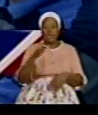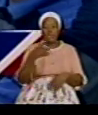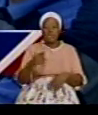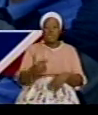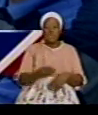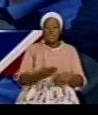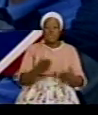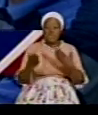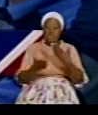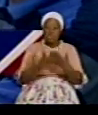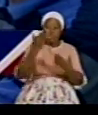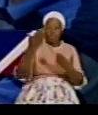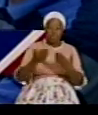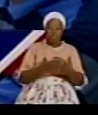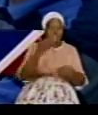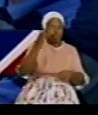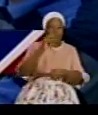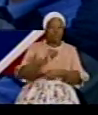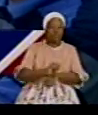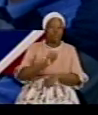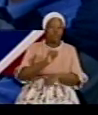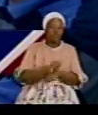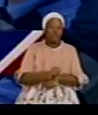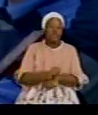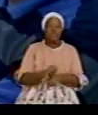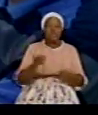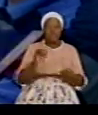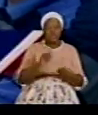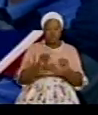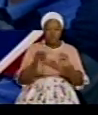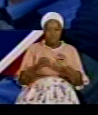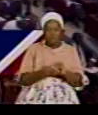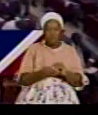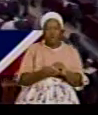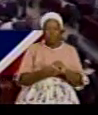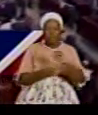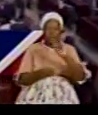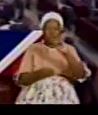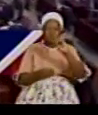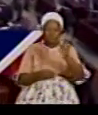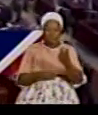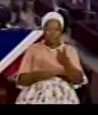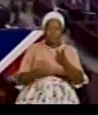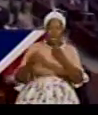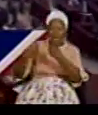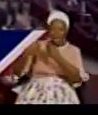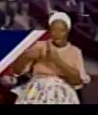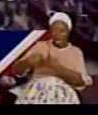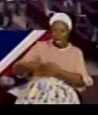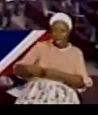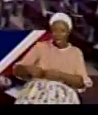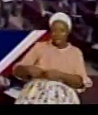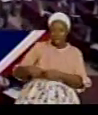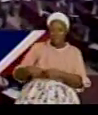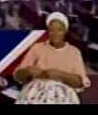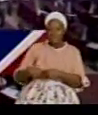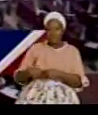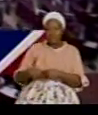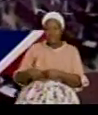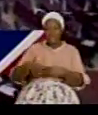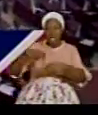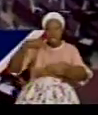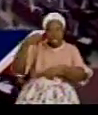inflexible traditions. Number two, hearts cauterized. Cauterized means